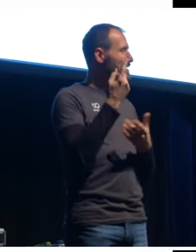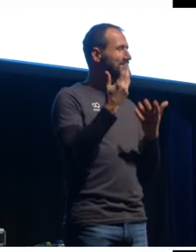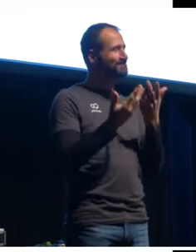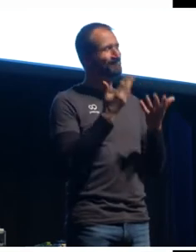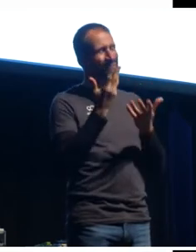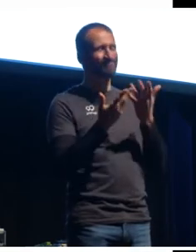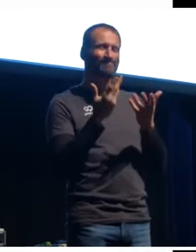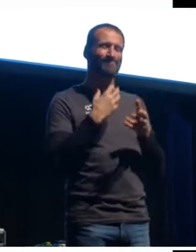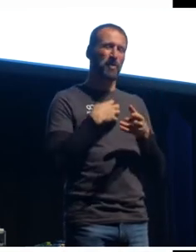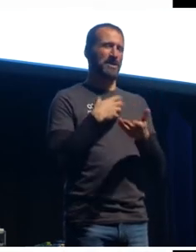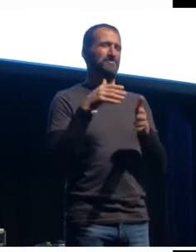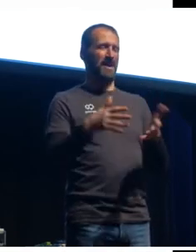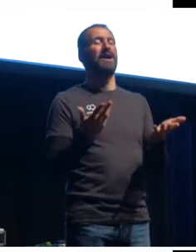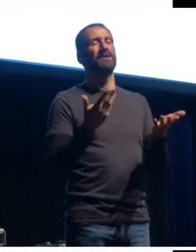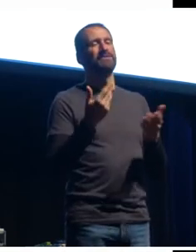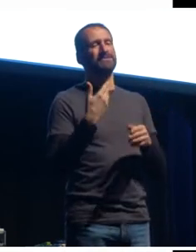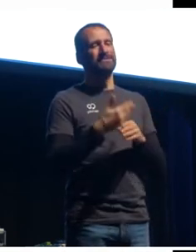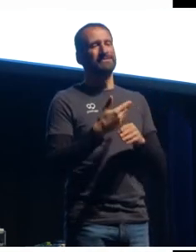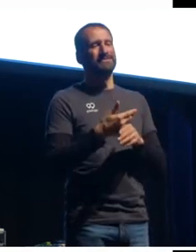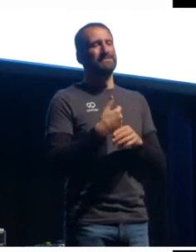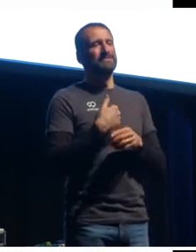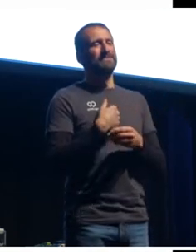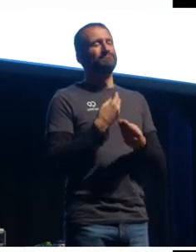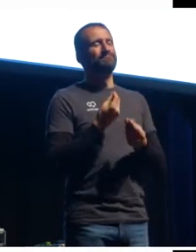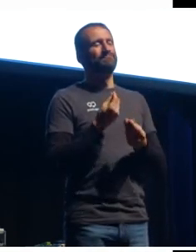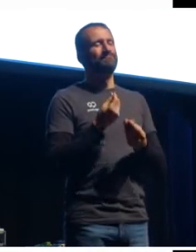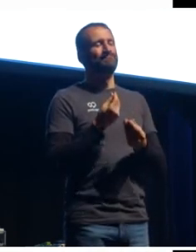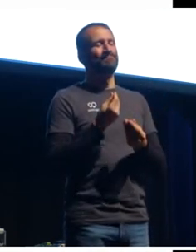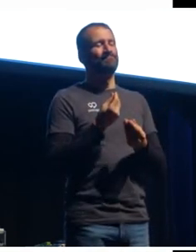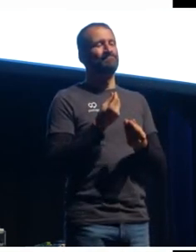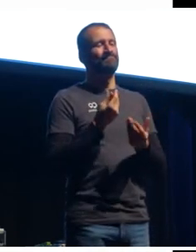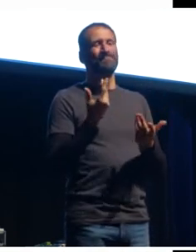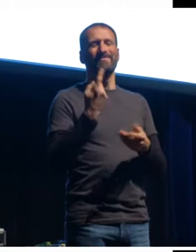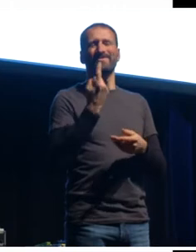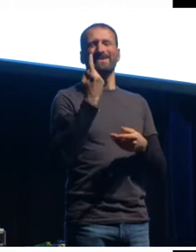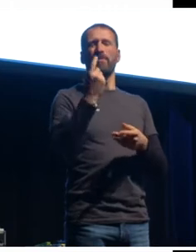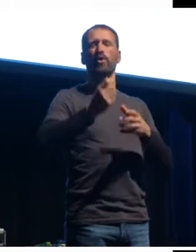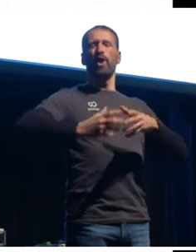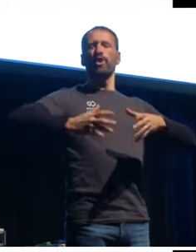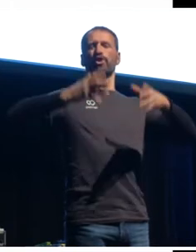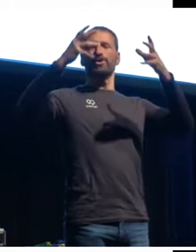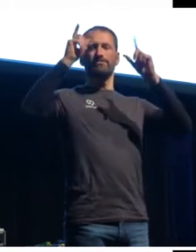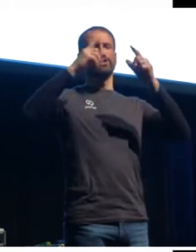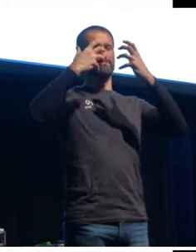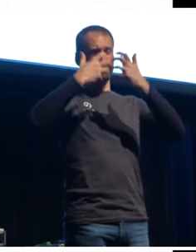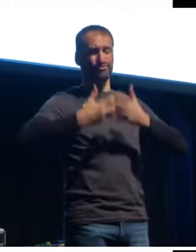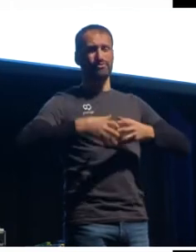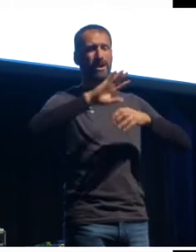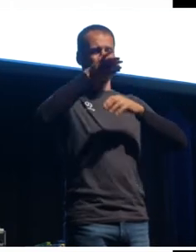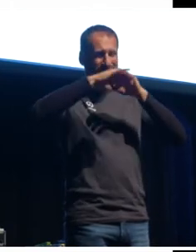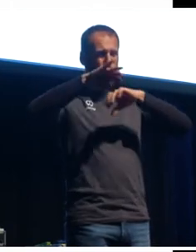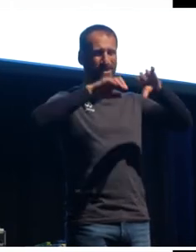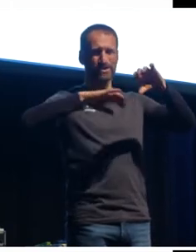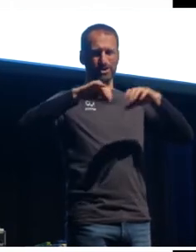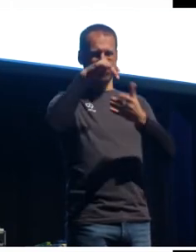So we realized we're just extracting code and then repeating a lot of things. So we thought maybe there would be a good idea